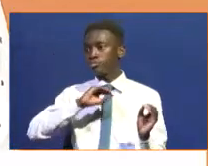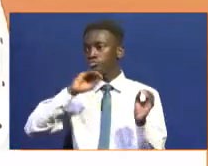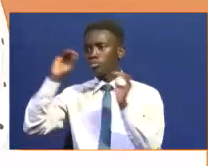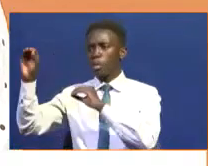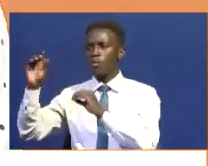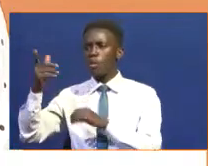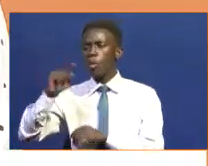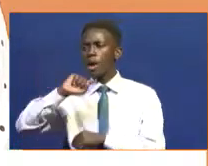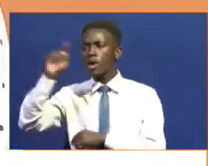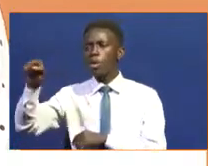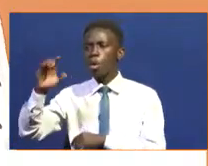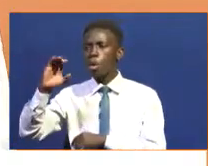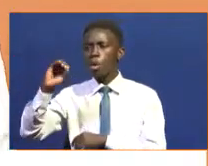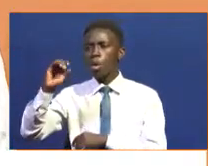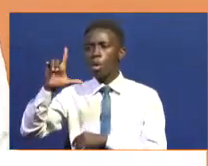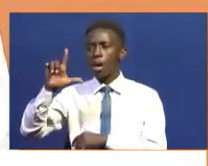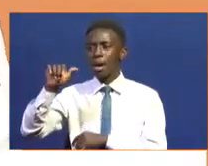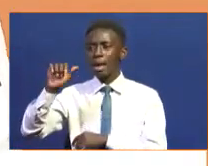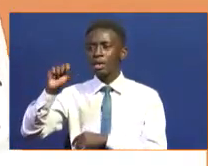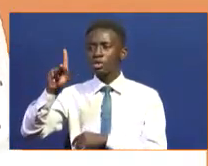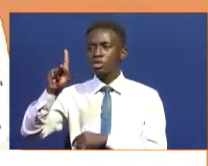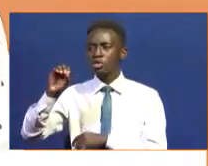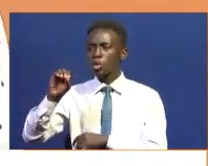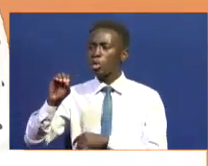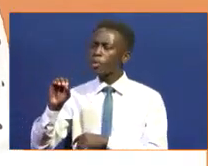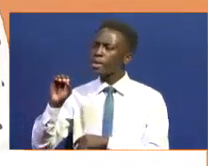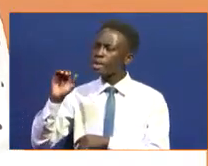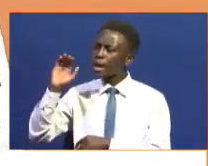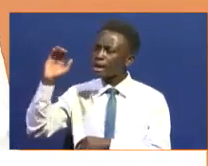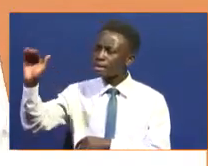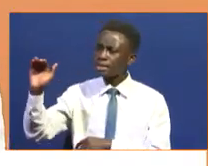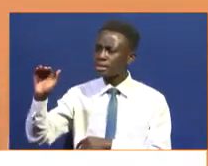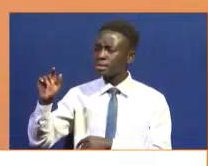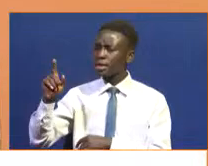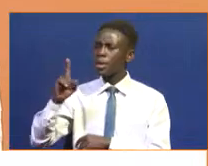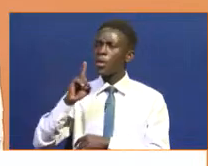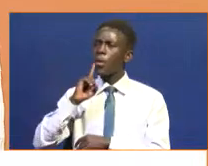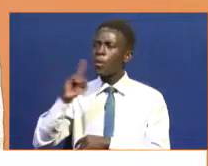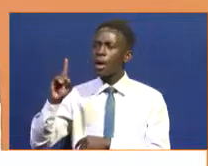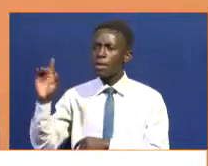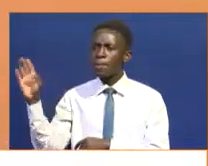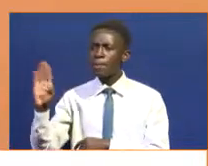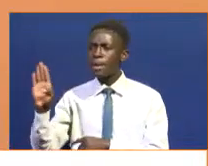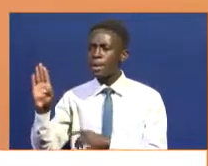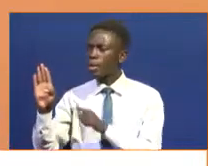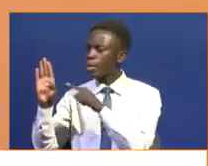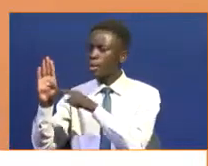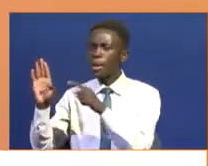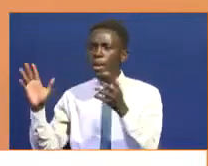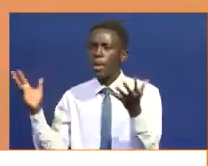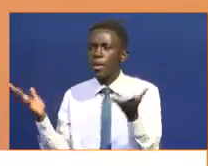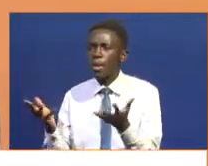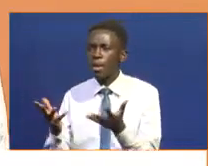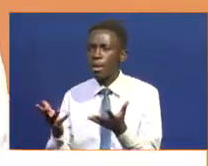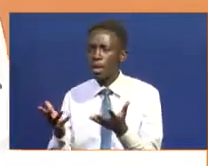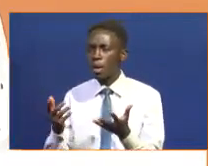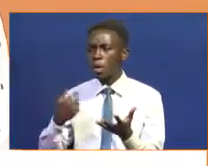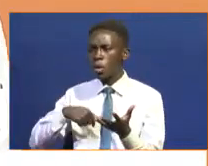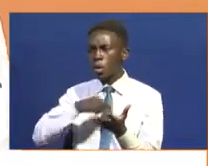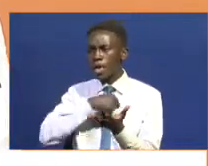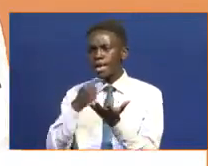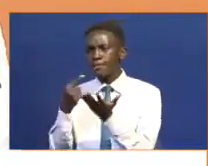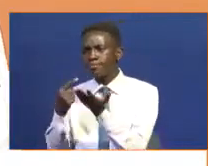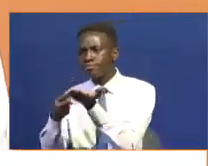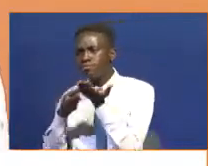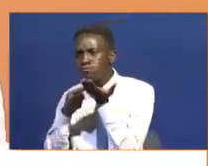were actually saying, where is that $100 billion? And what the discussions were, the countries which were